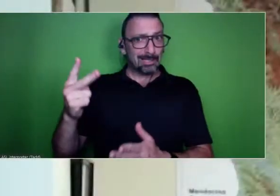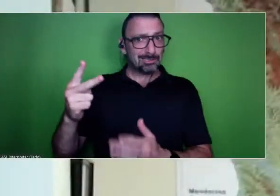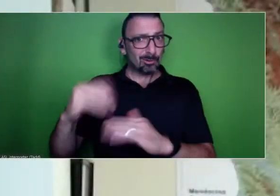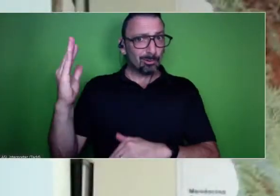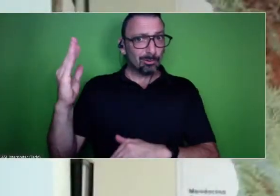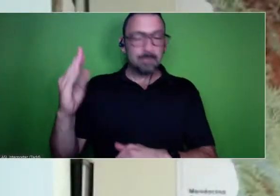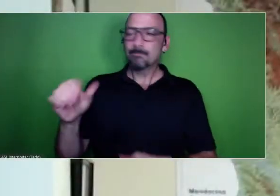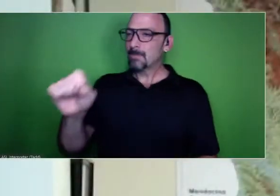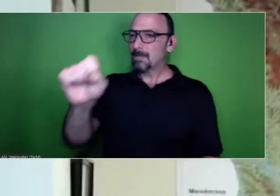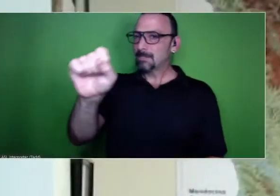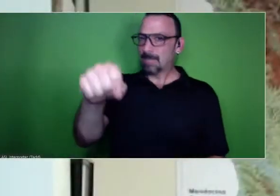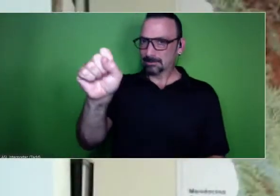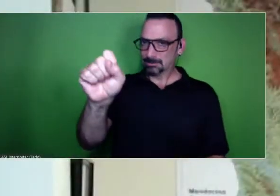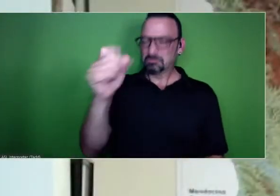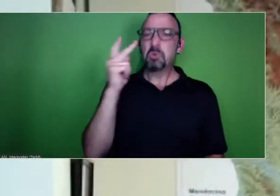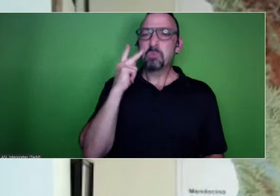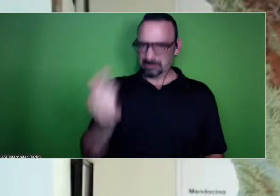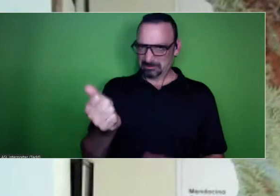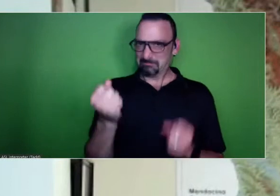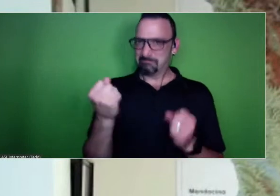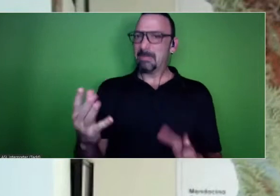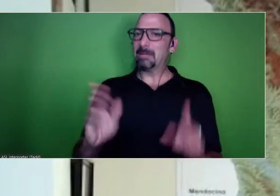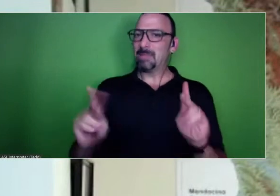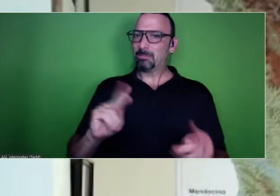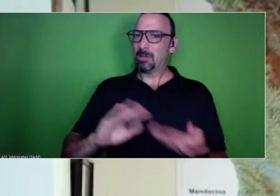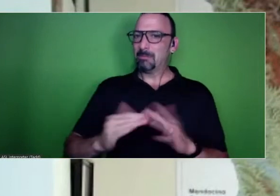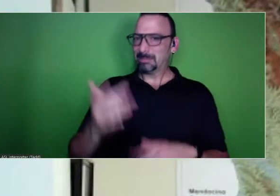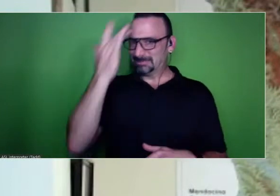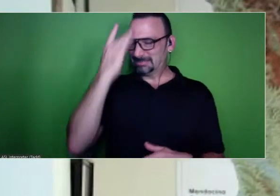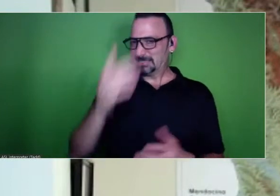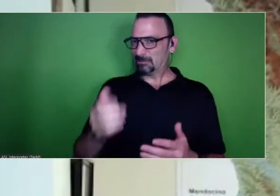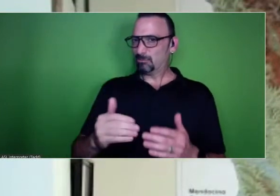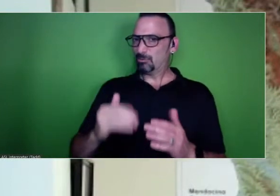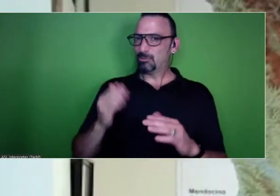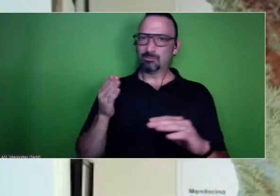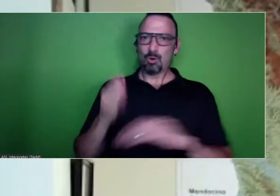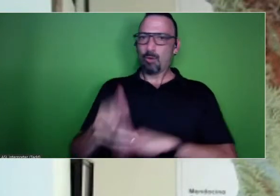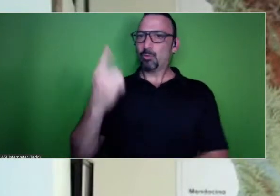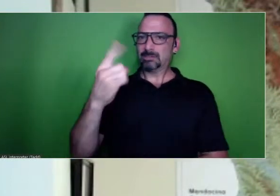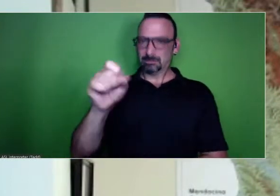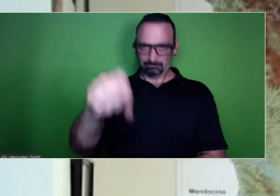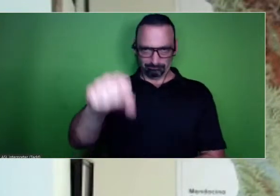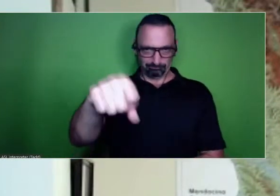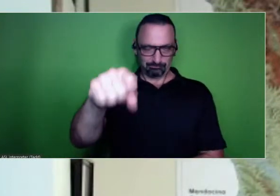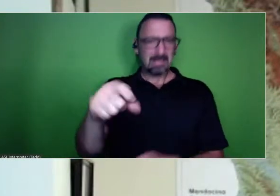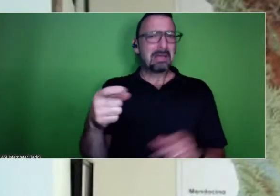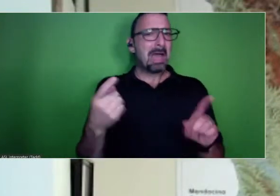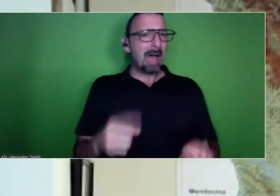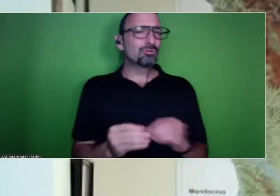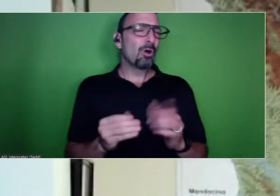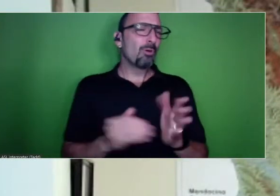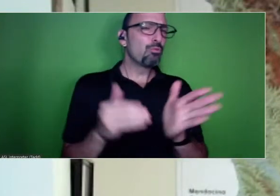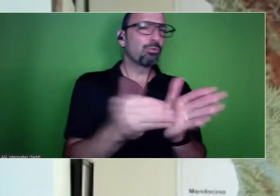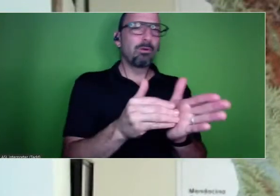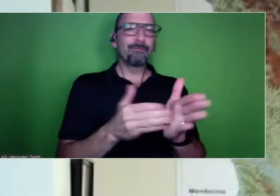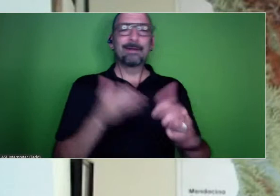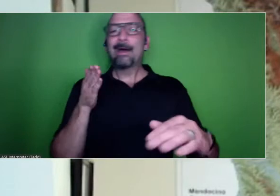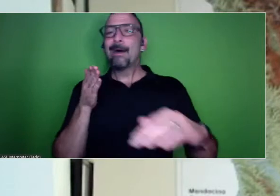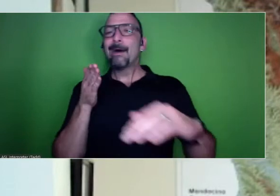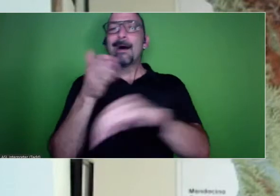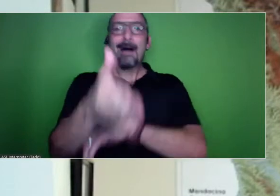Yes, we've seen many cases of that. And it happens more often after